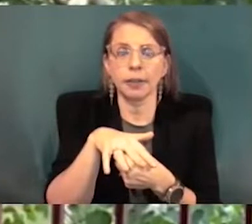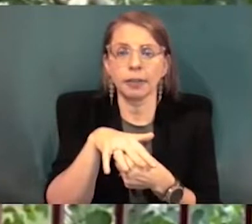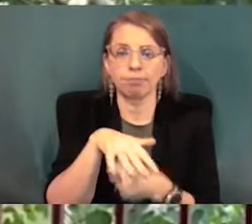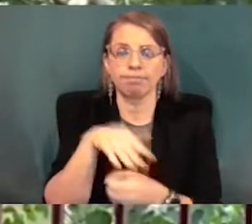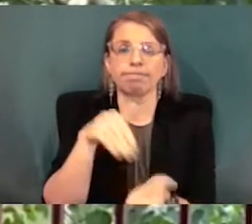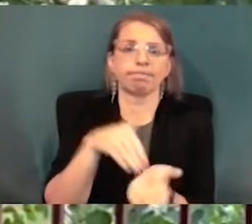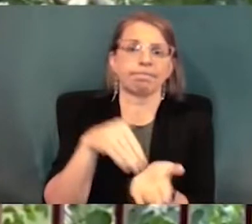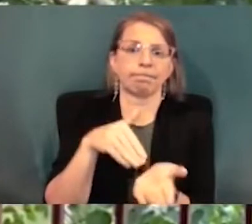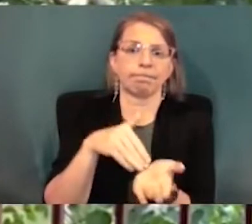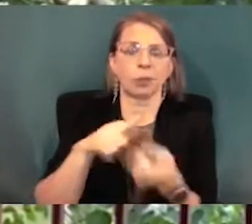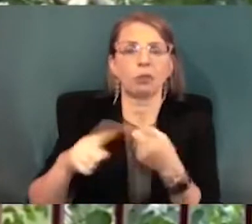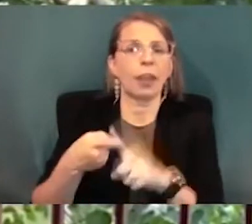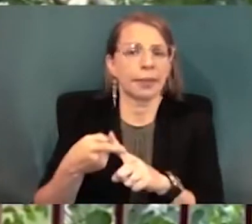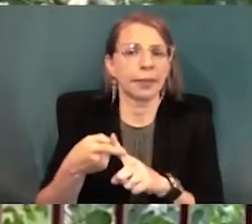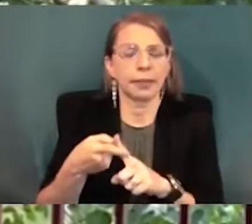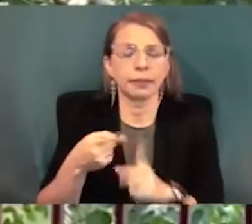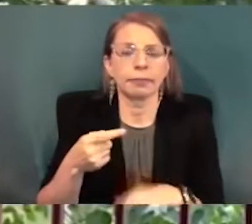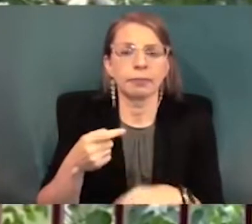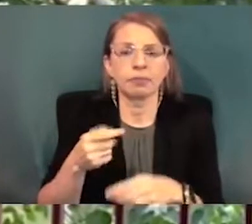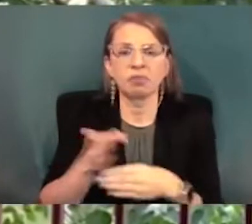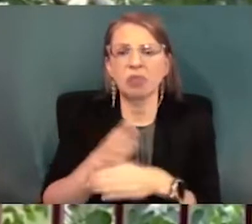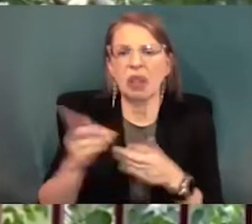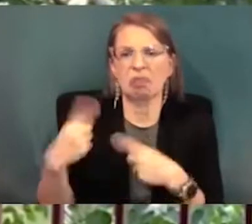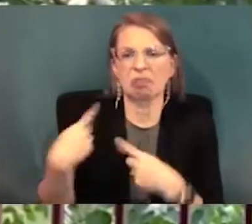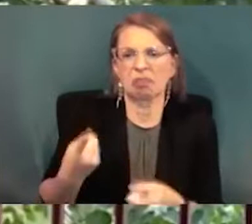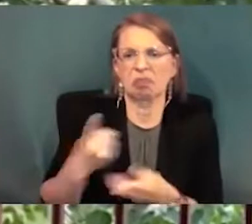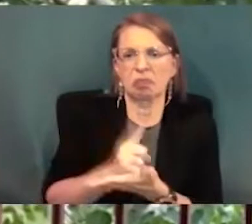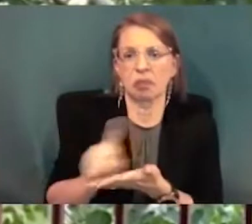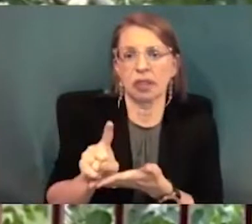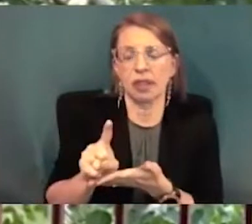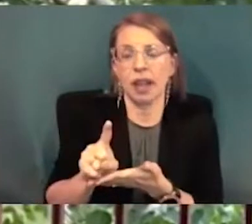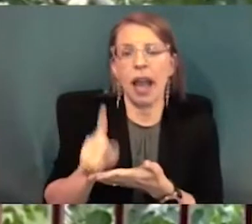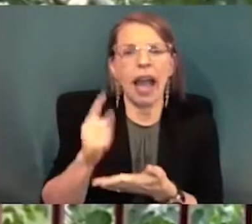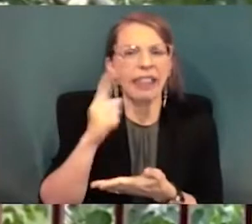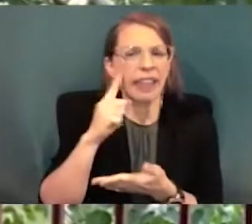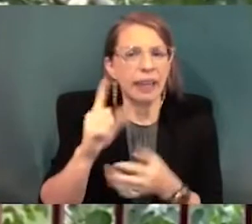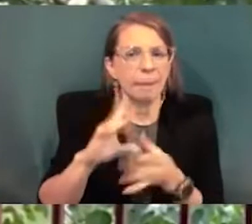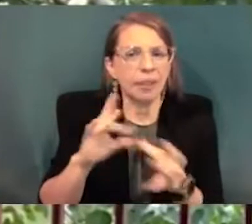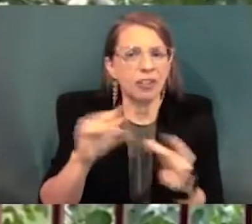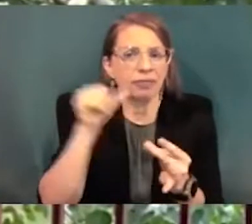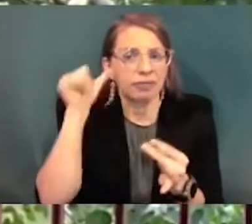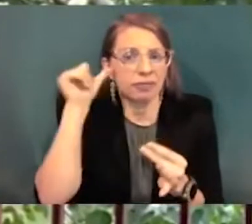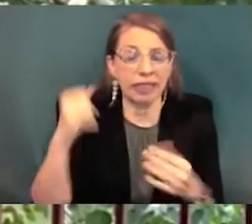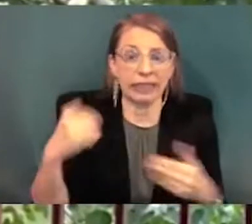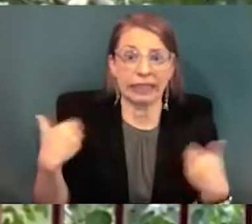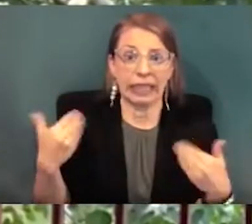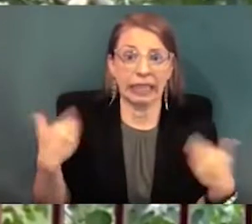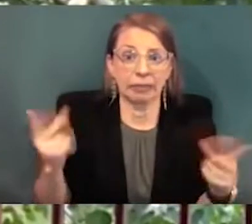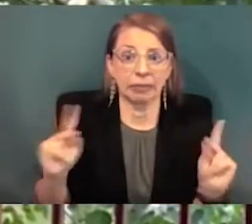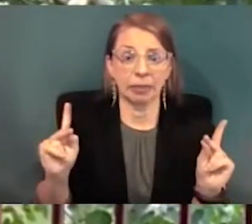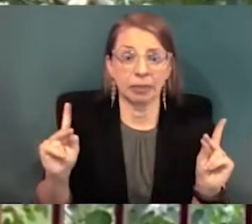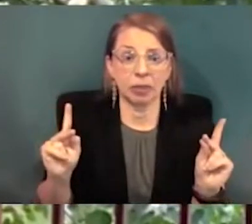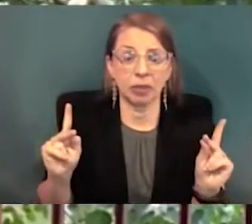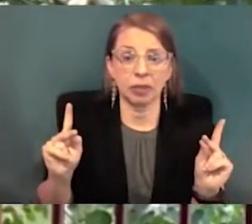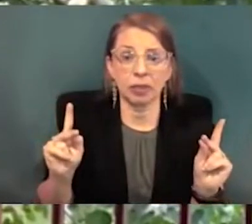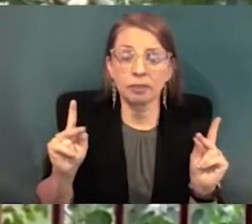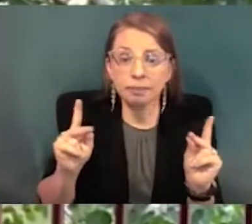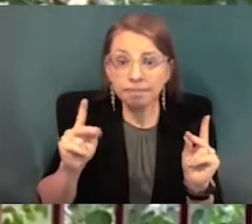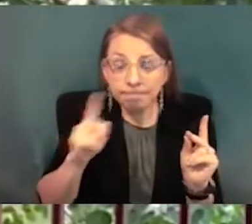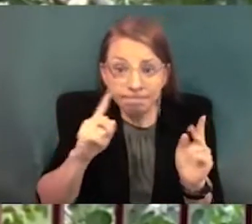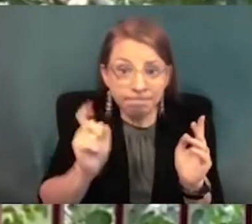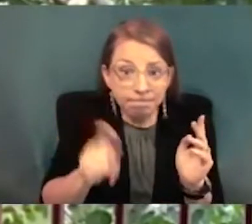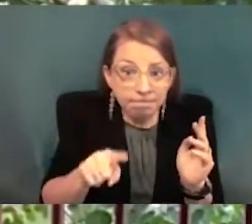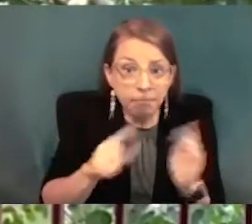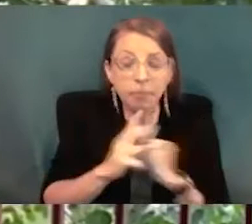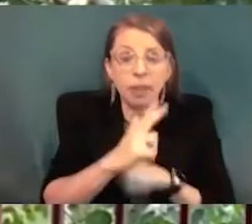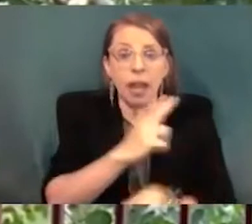physician friend, within the last week as well. And I think I mentioned this yesterday. Young people he's seeing in the hospital,